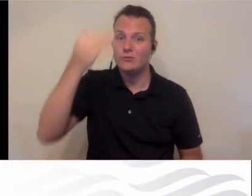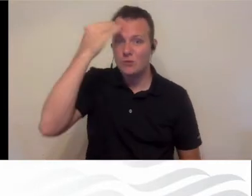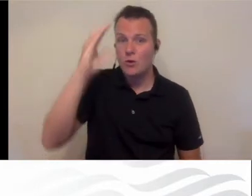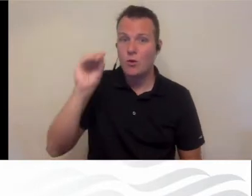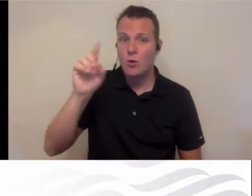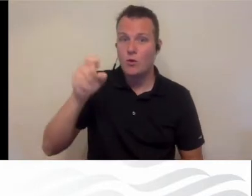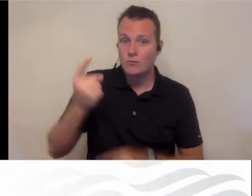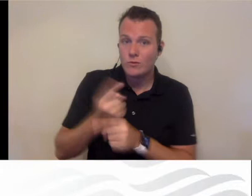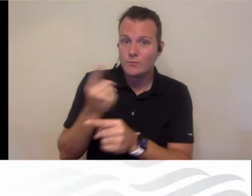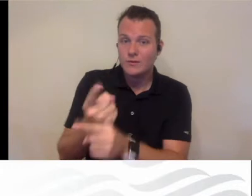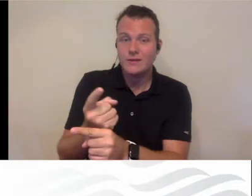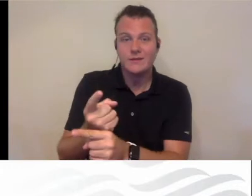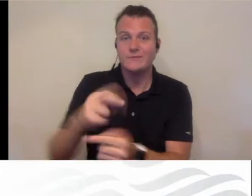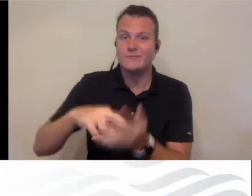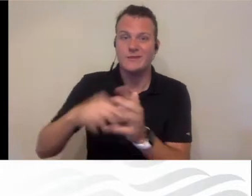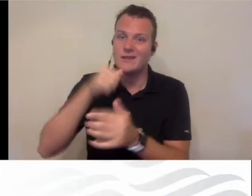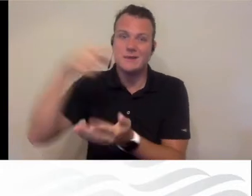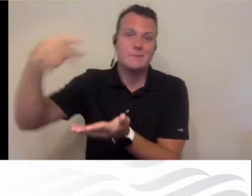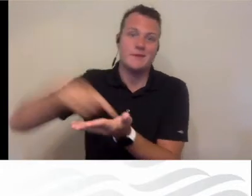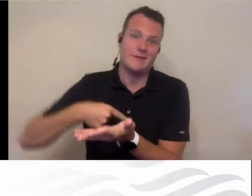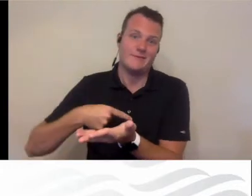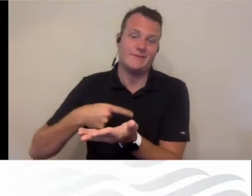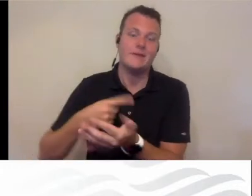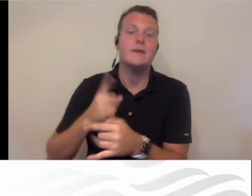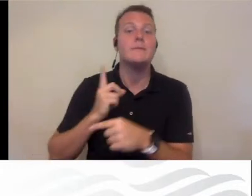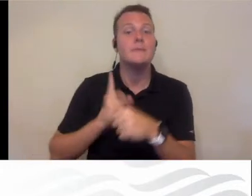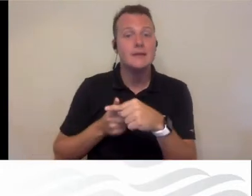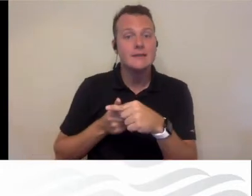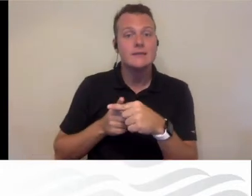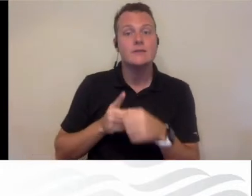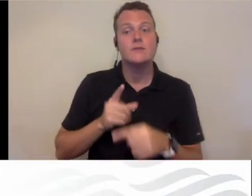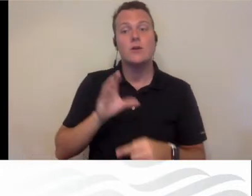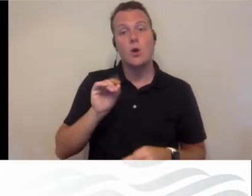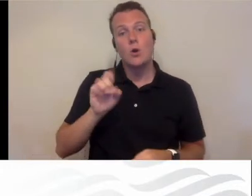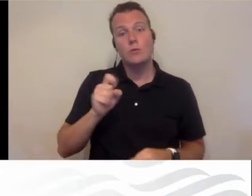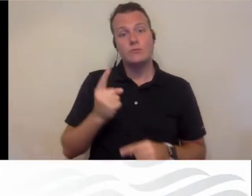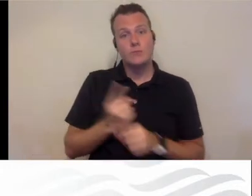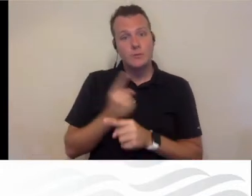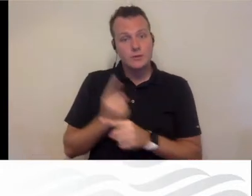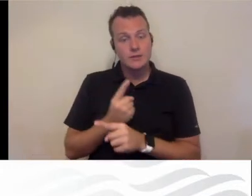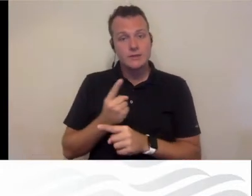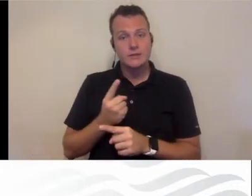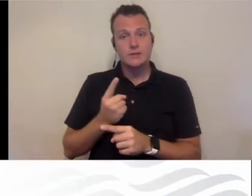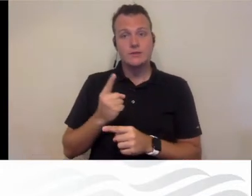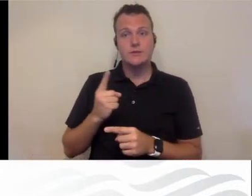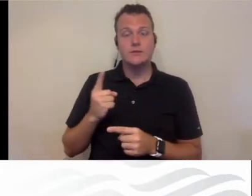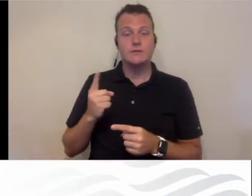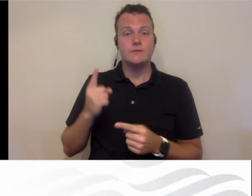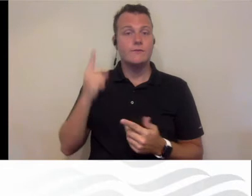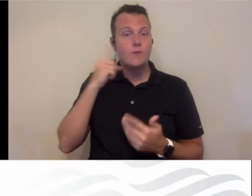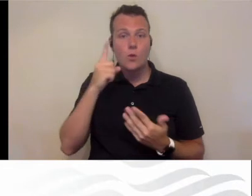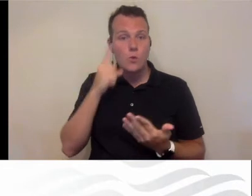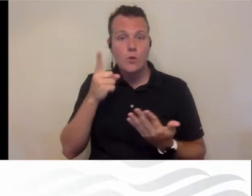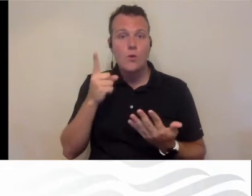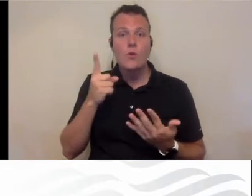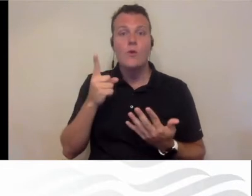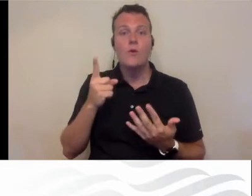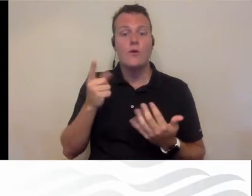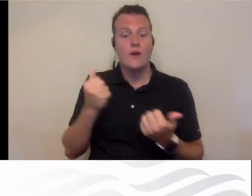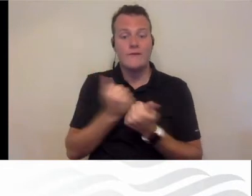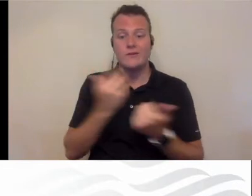else you're not going to get paid. And you also need to code properly in order to keep things on the up and